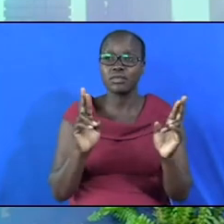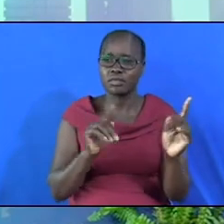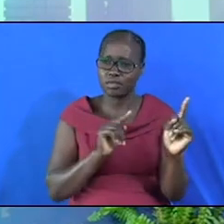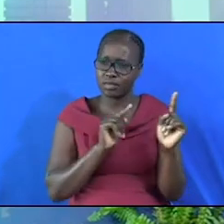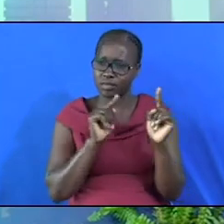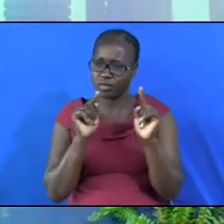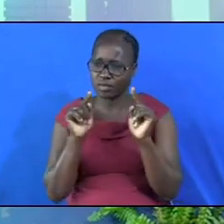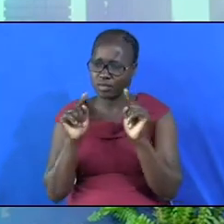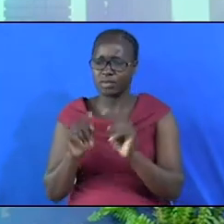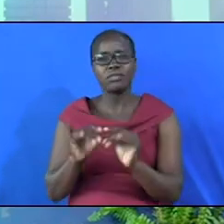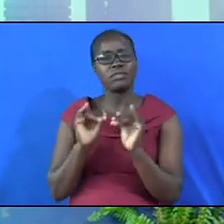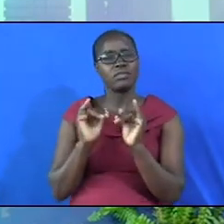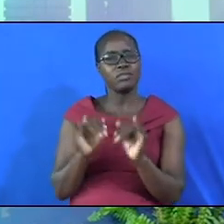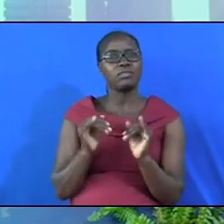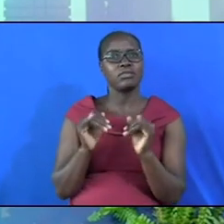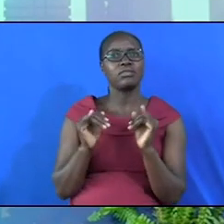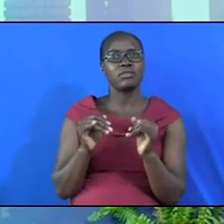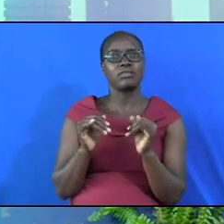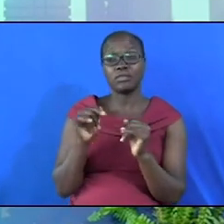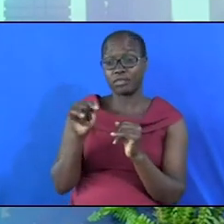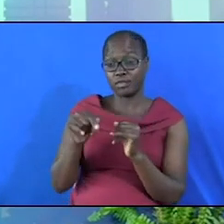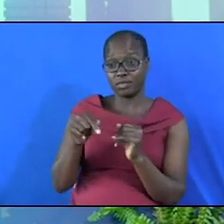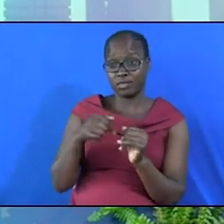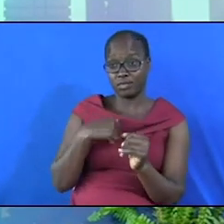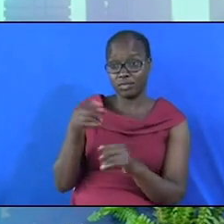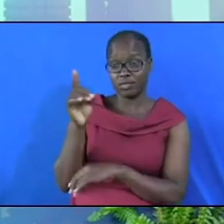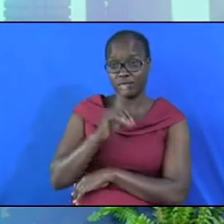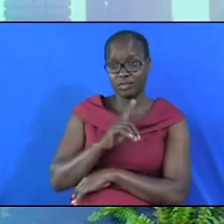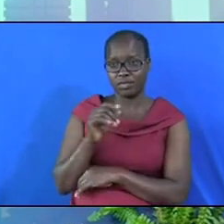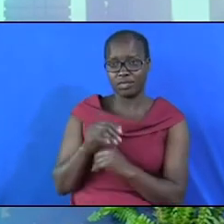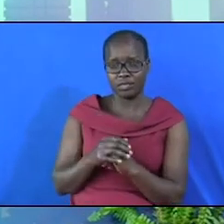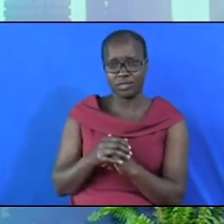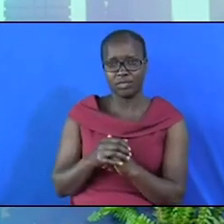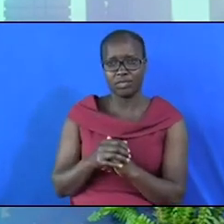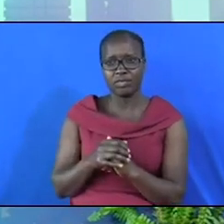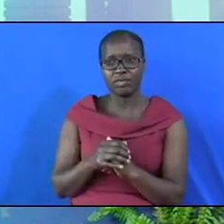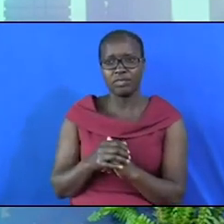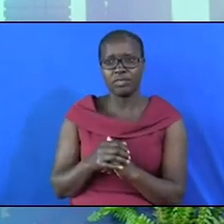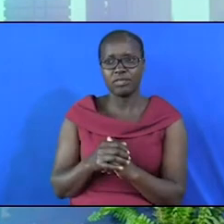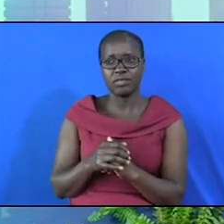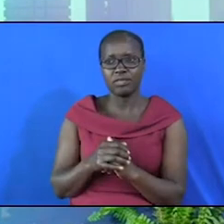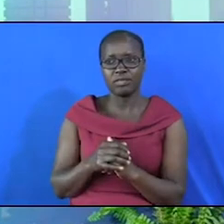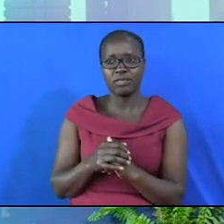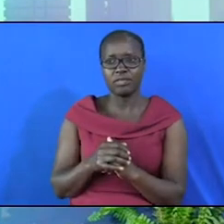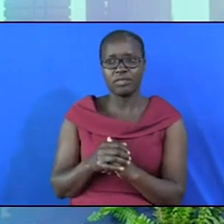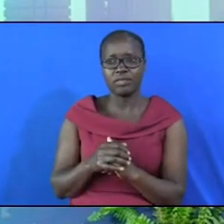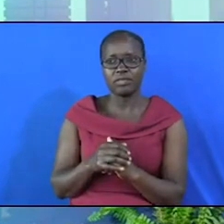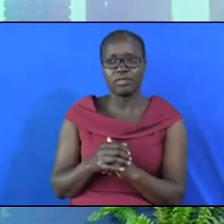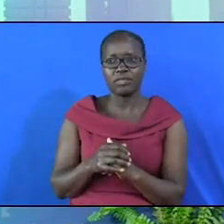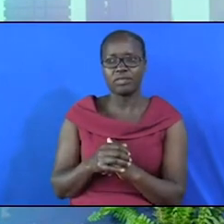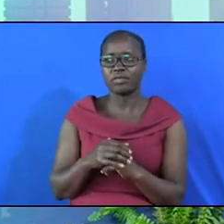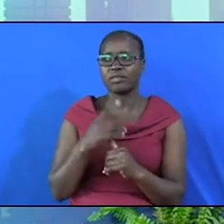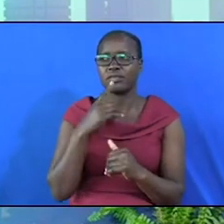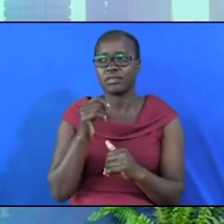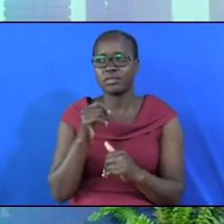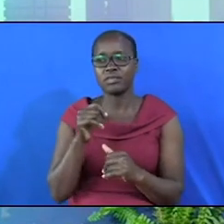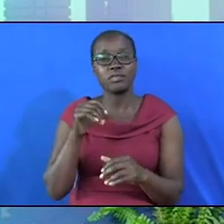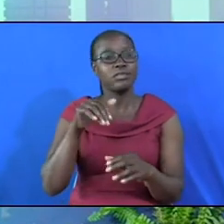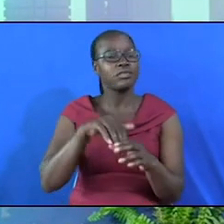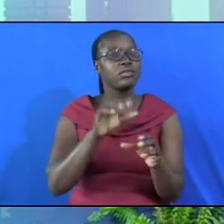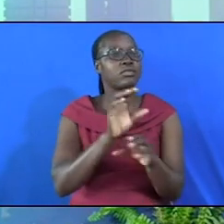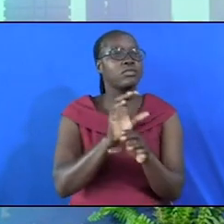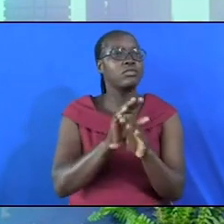as possible because I knew this is my day. This is my day. I sat down in the